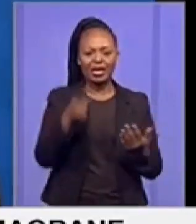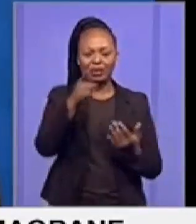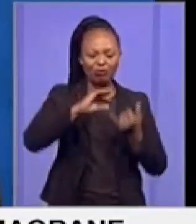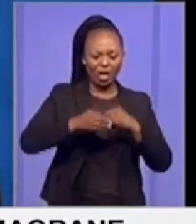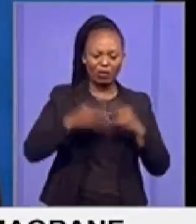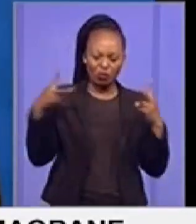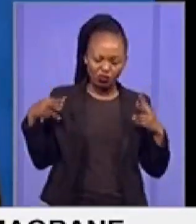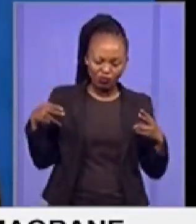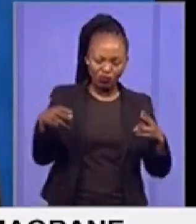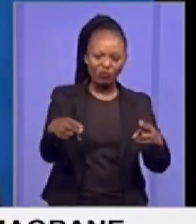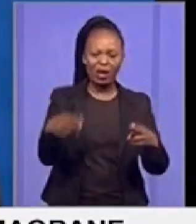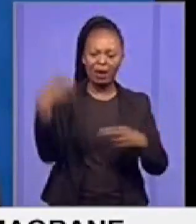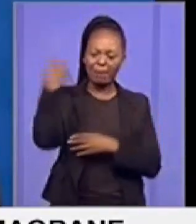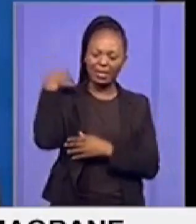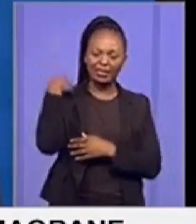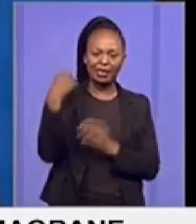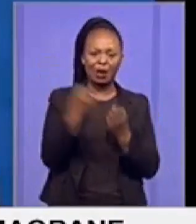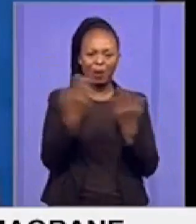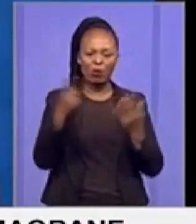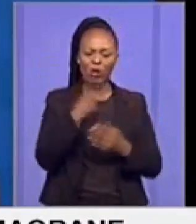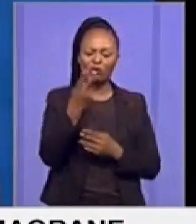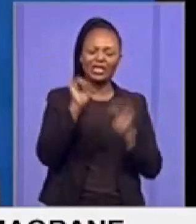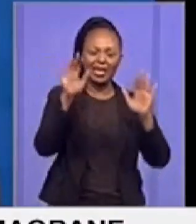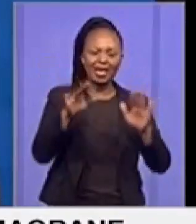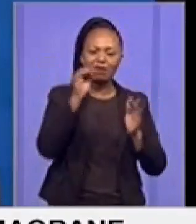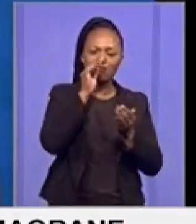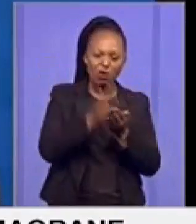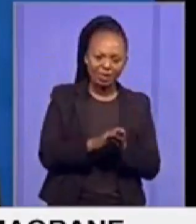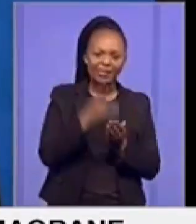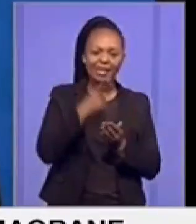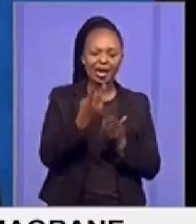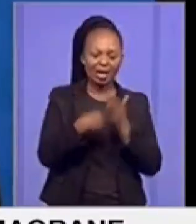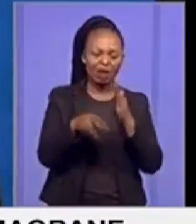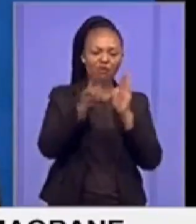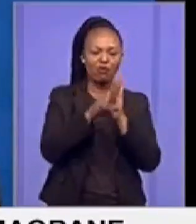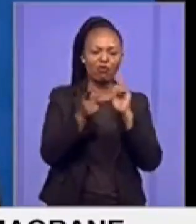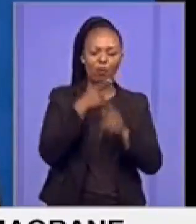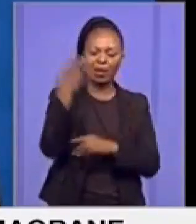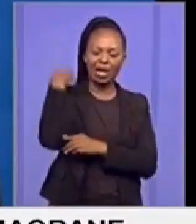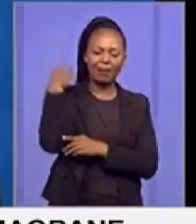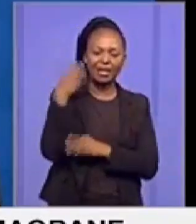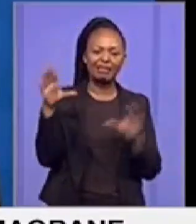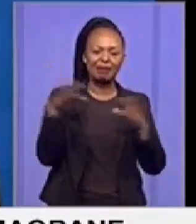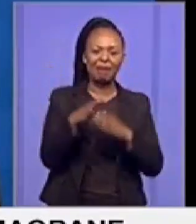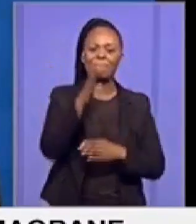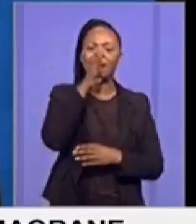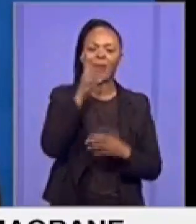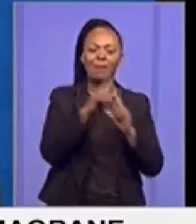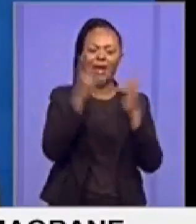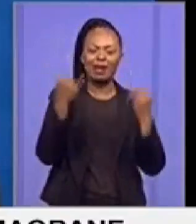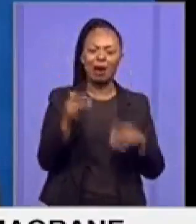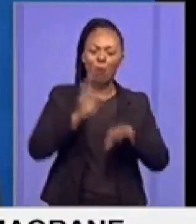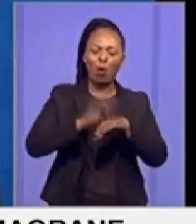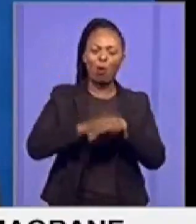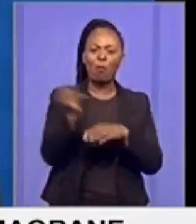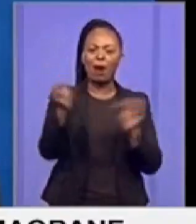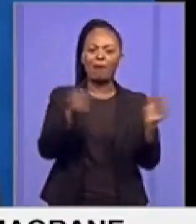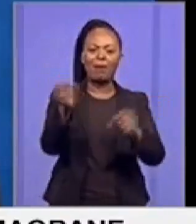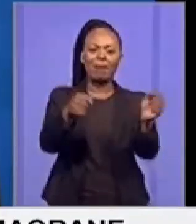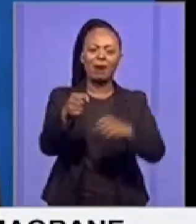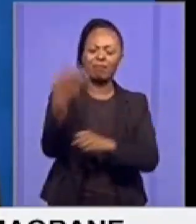We had the same promise made in 2019 that there was going to be a review of the cabinet size. And here we are with an even larger cabinet. Bear in mind